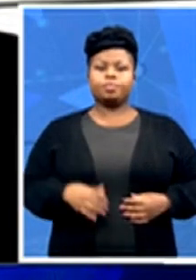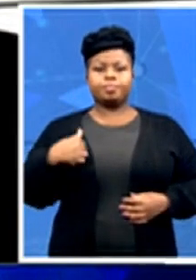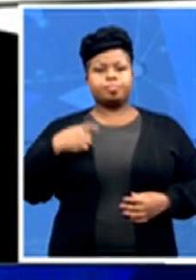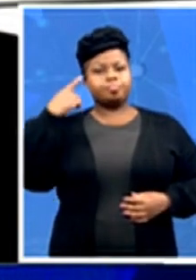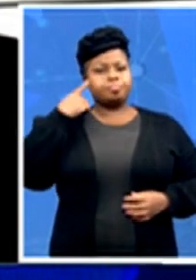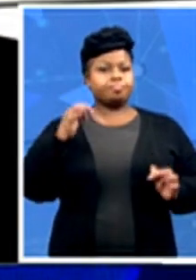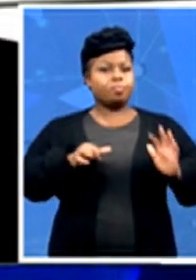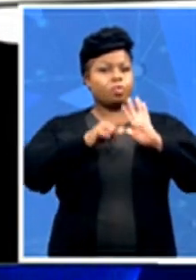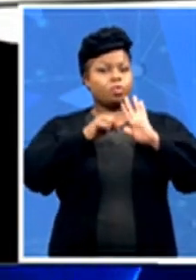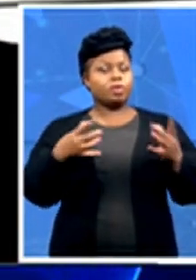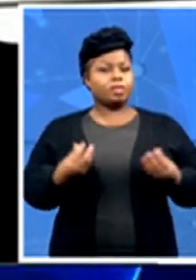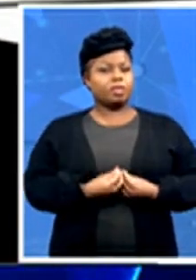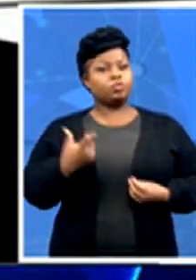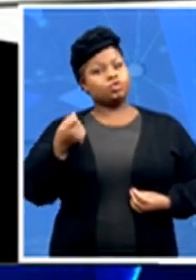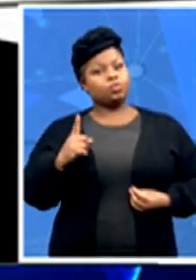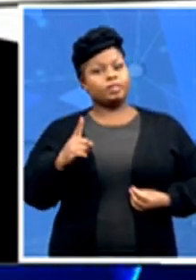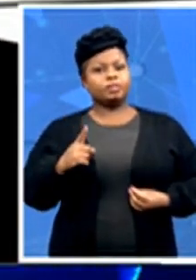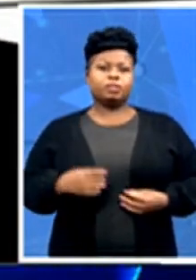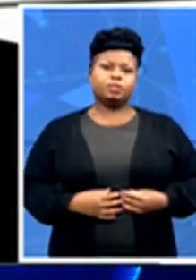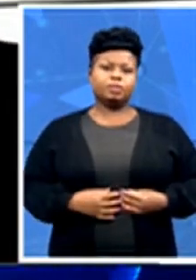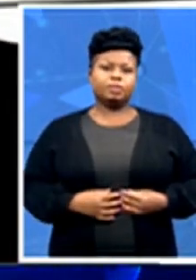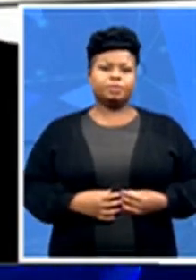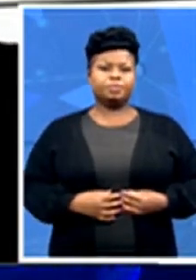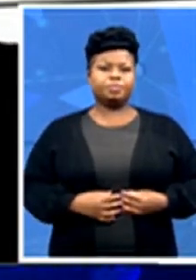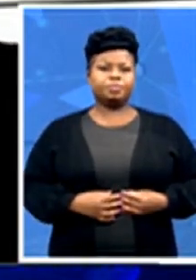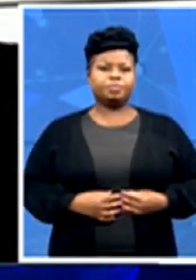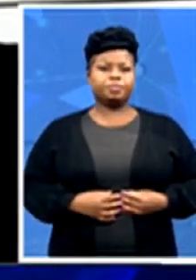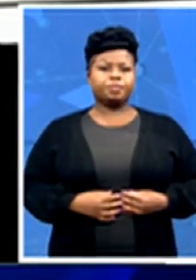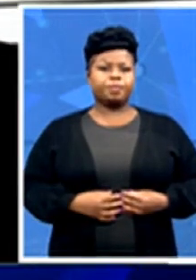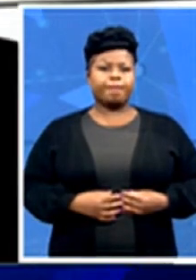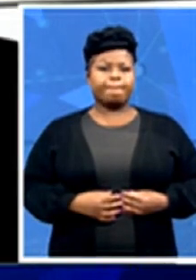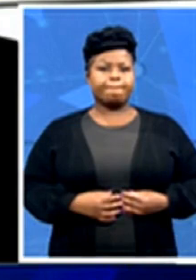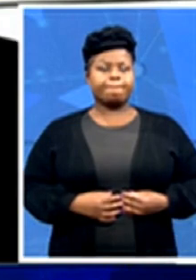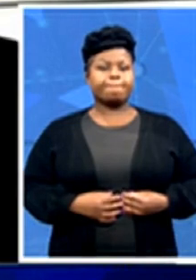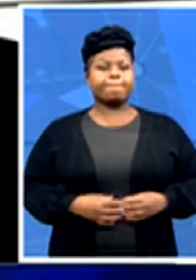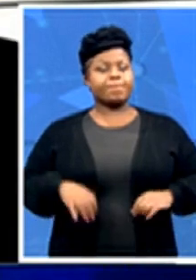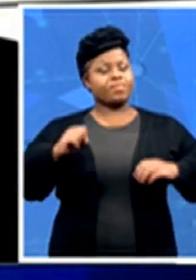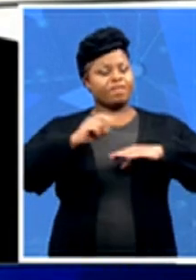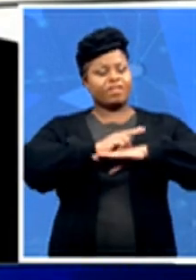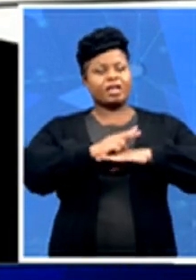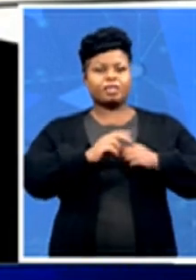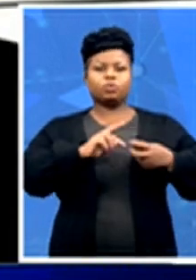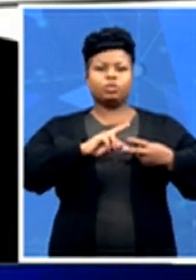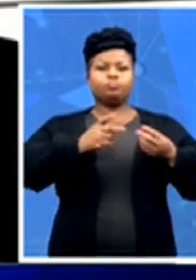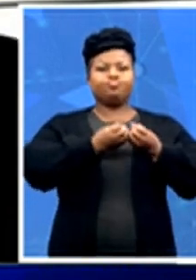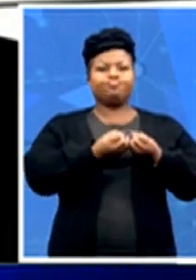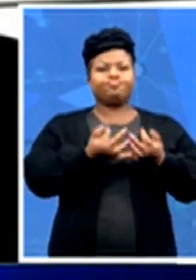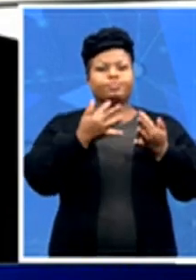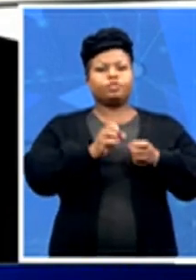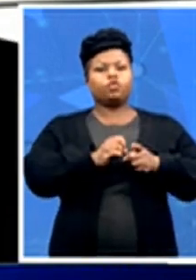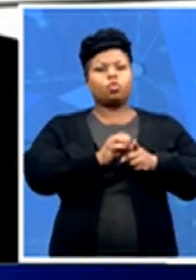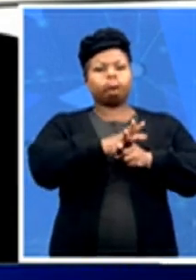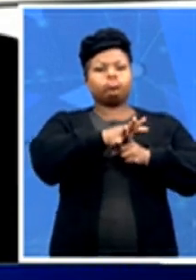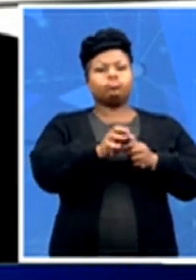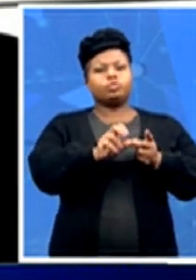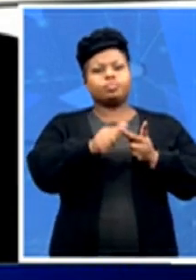that the virus is going to continue to mutate, but it can't mutate, you know, at infinity.